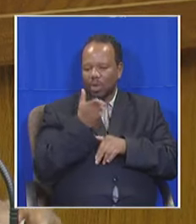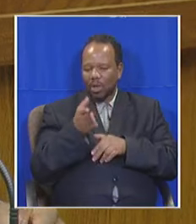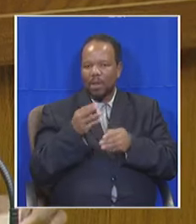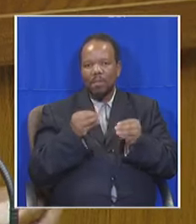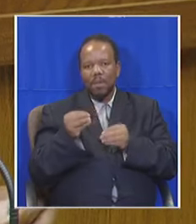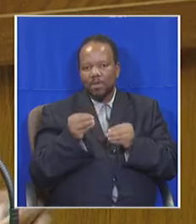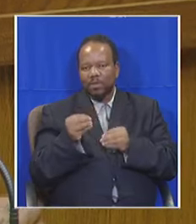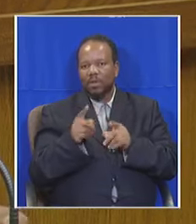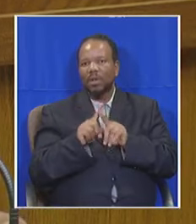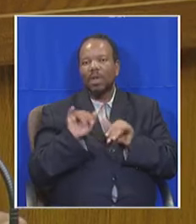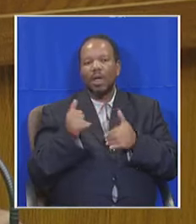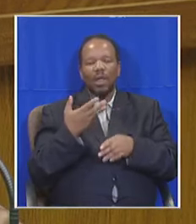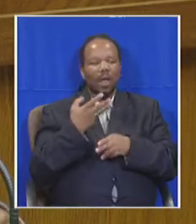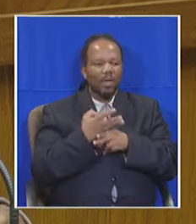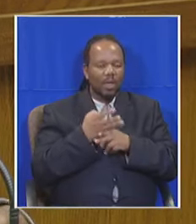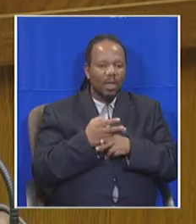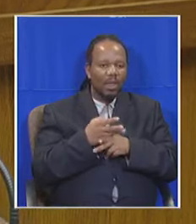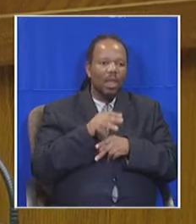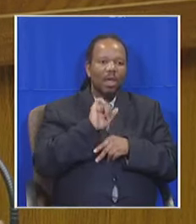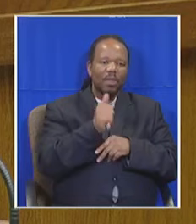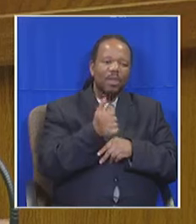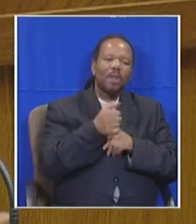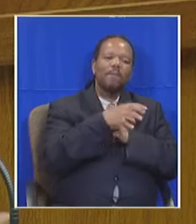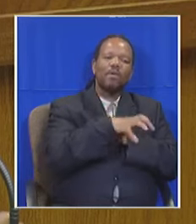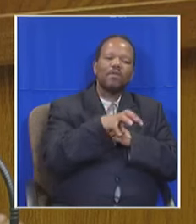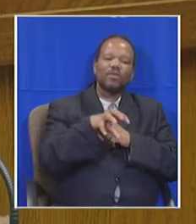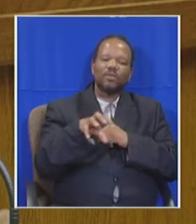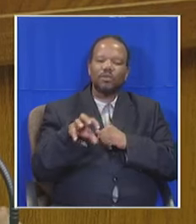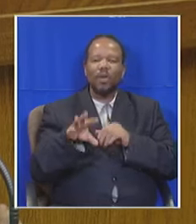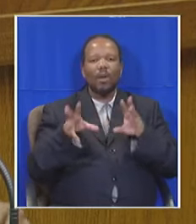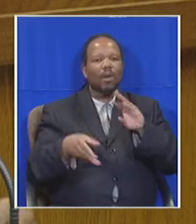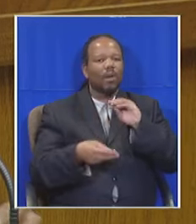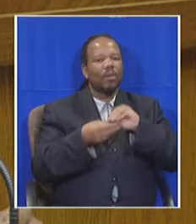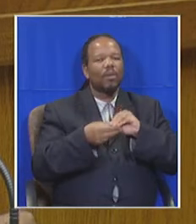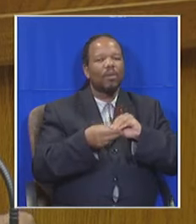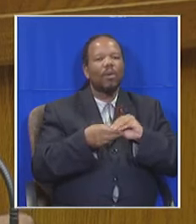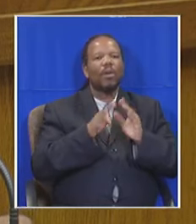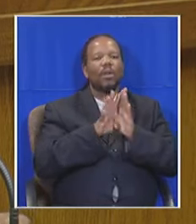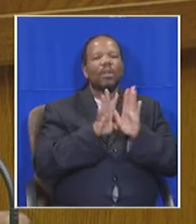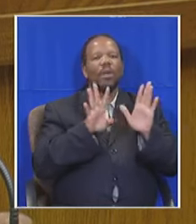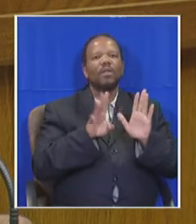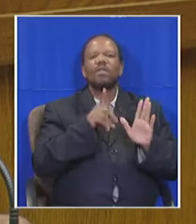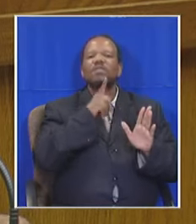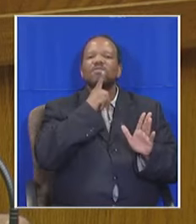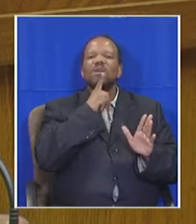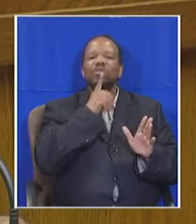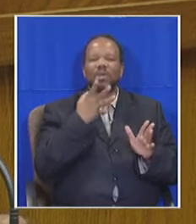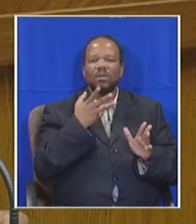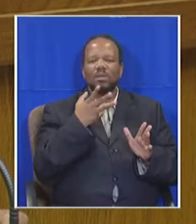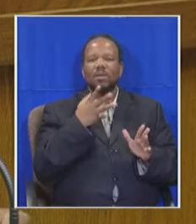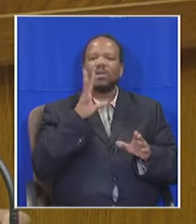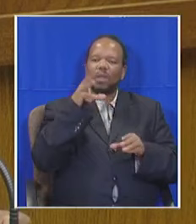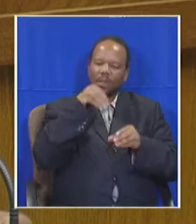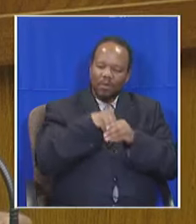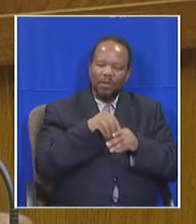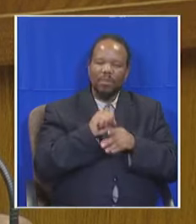and tallying of land claims files in all the provinces. Thus far, a total of 19,000 have been absorbed in the program, and